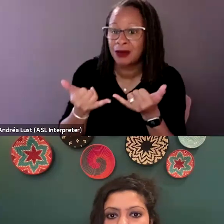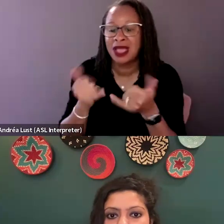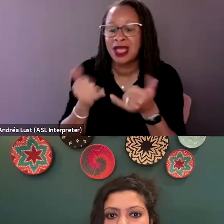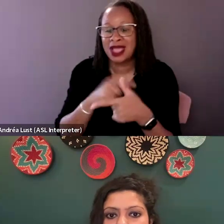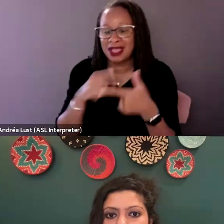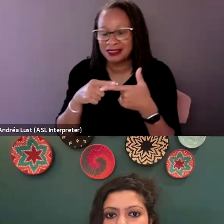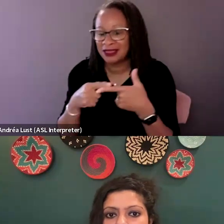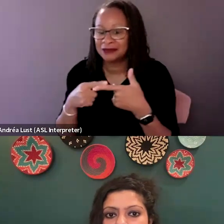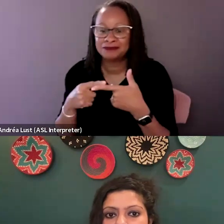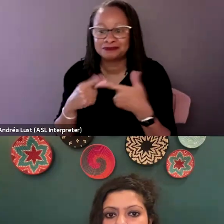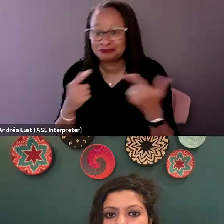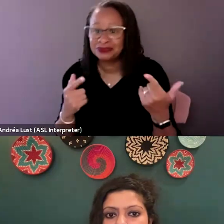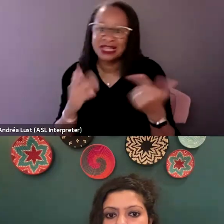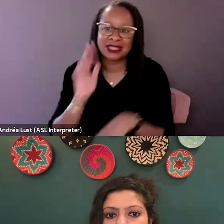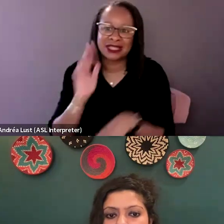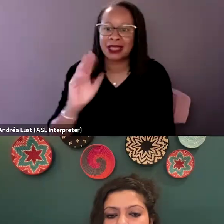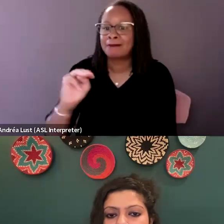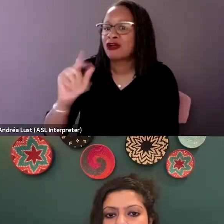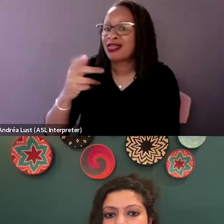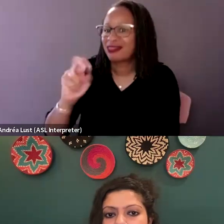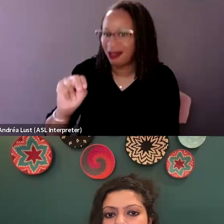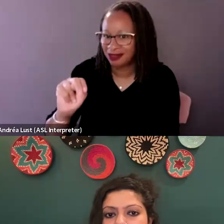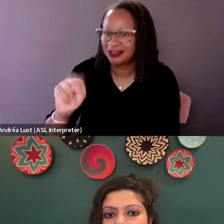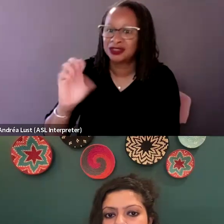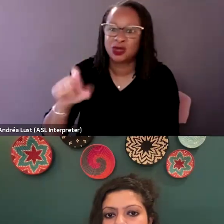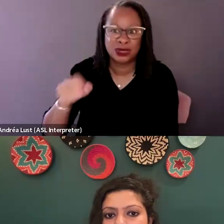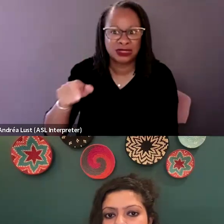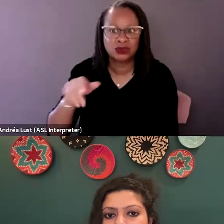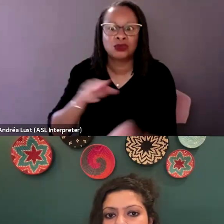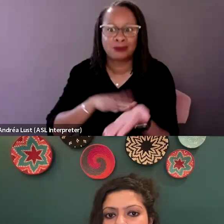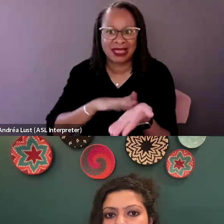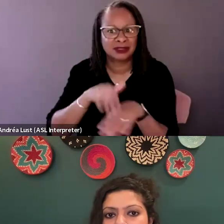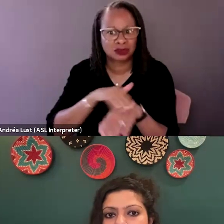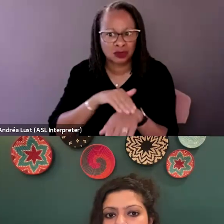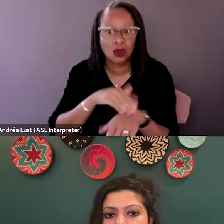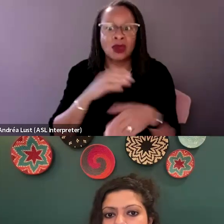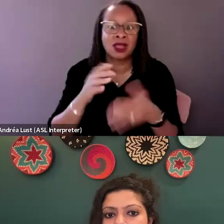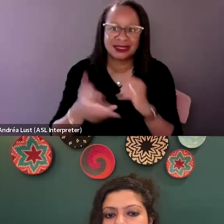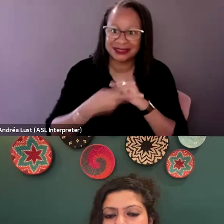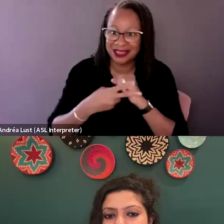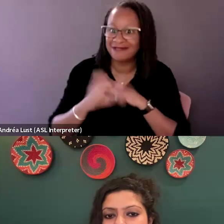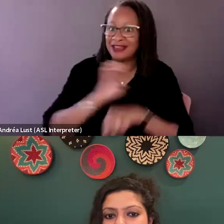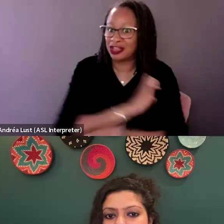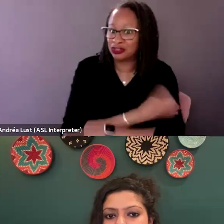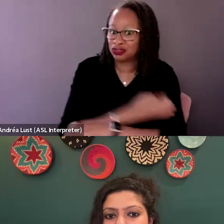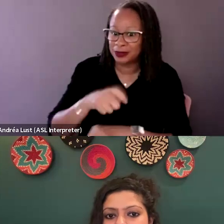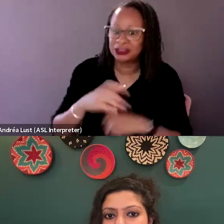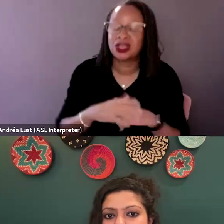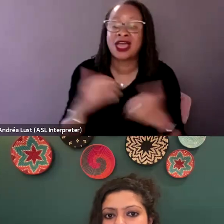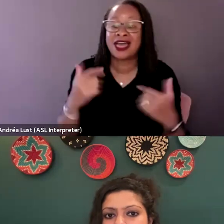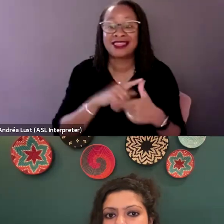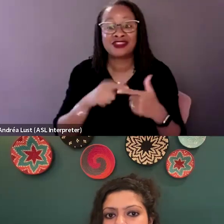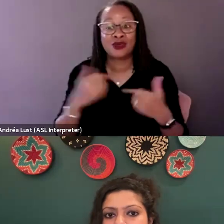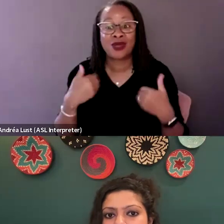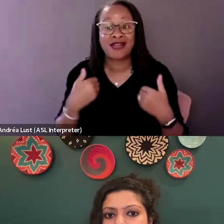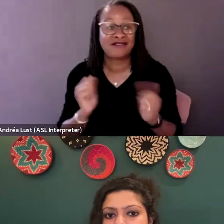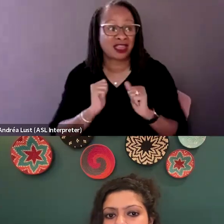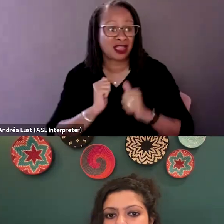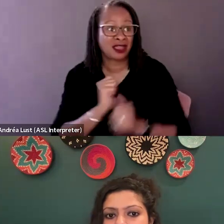think those two correlate for you? To be honest, I think we get asked this question a lot,